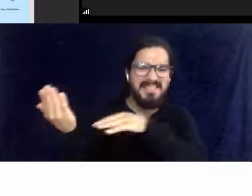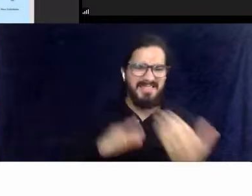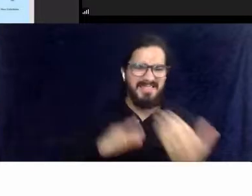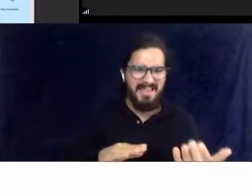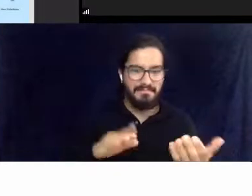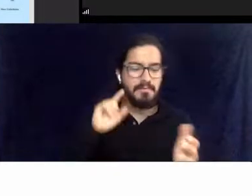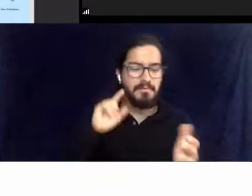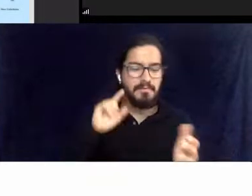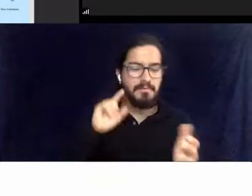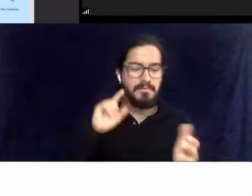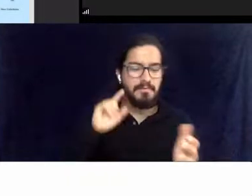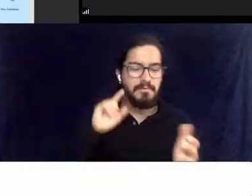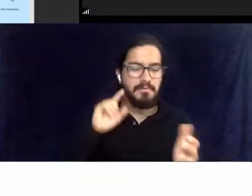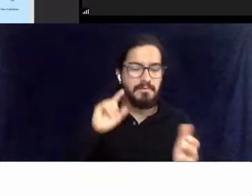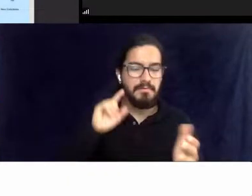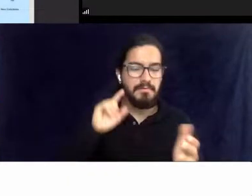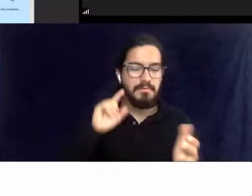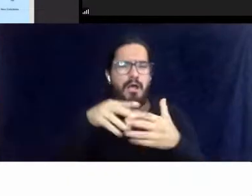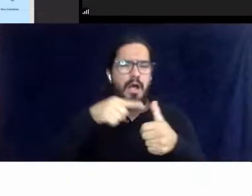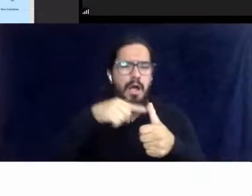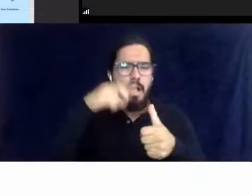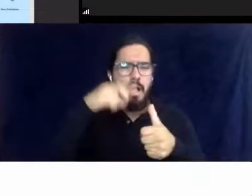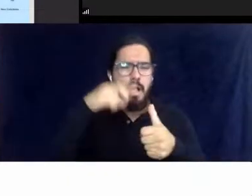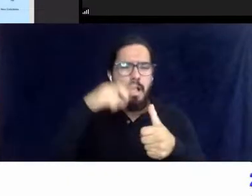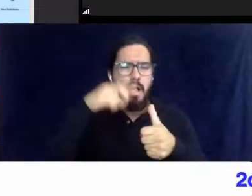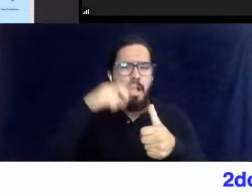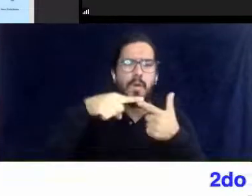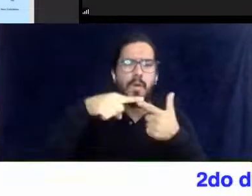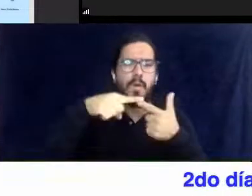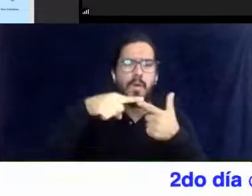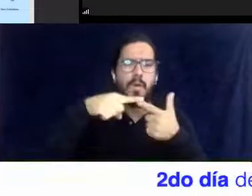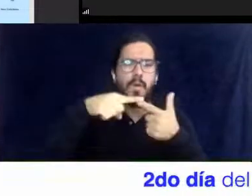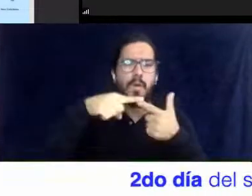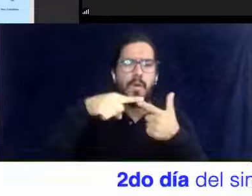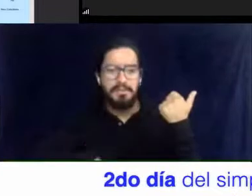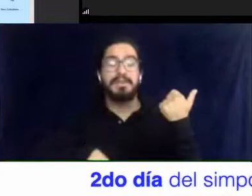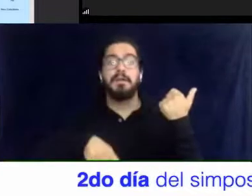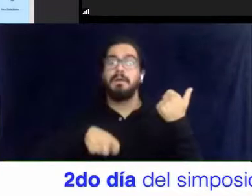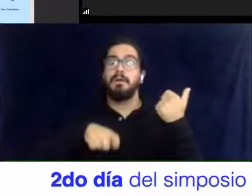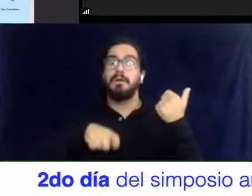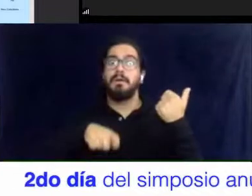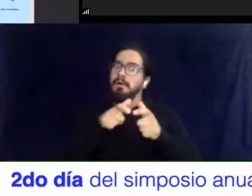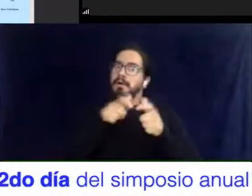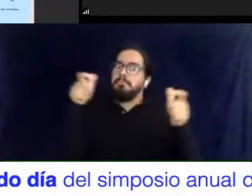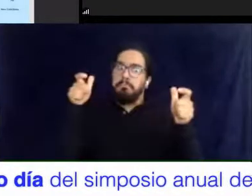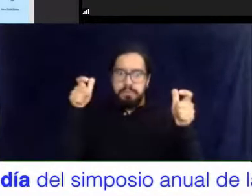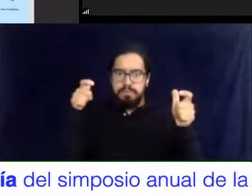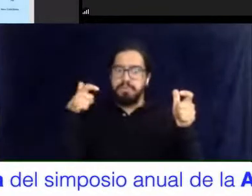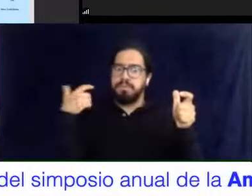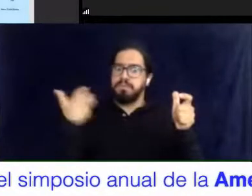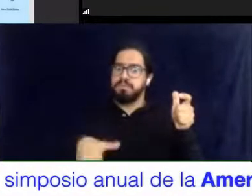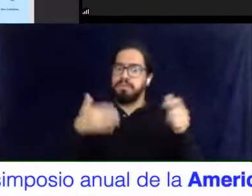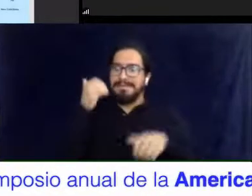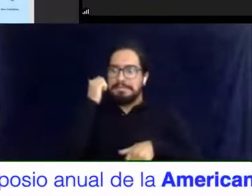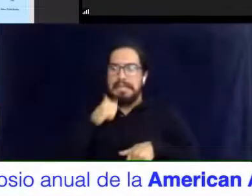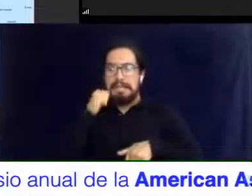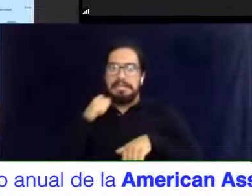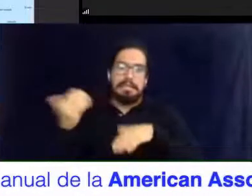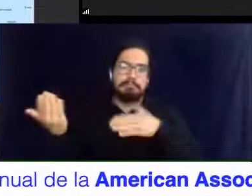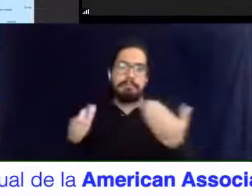Americas, we see Mexico and Argentina with large numbers being reported daily. Next.